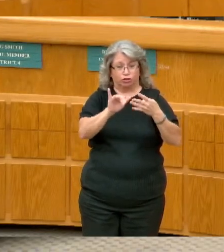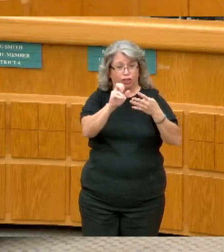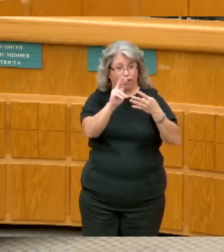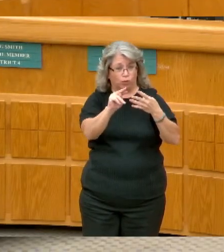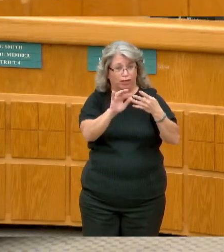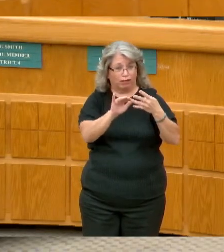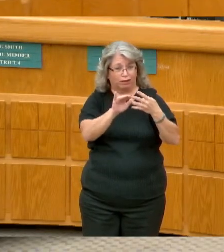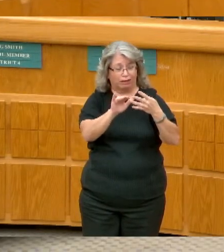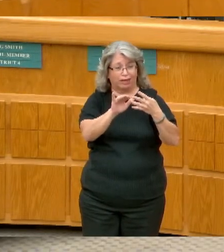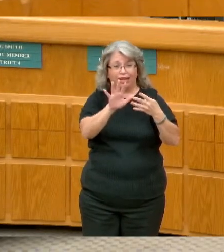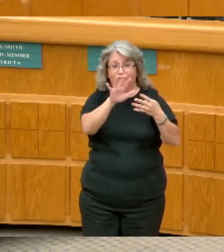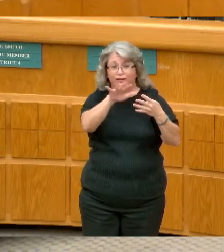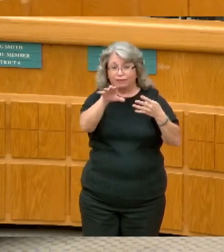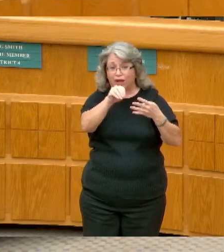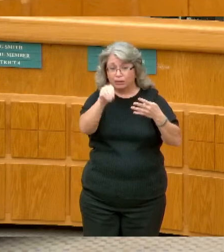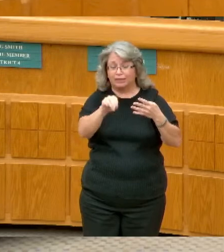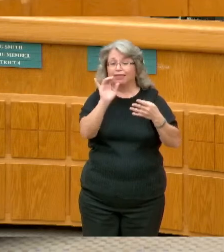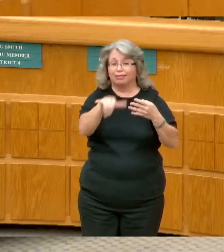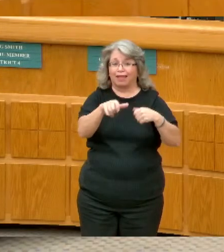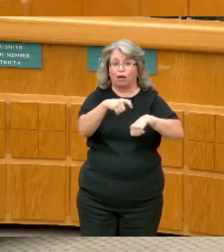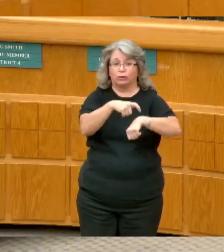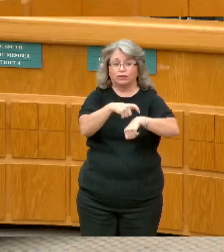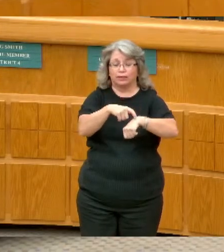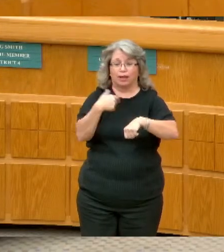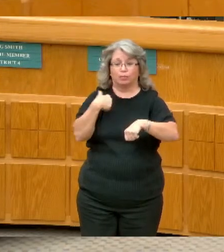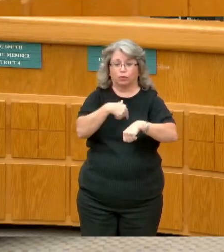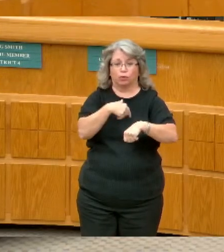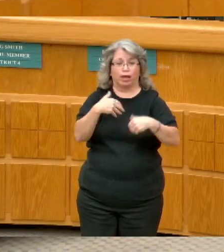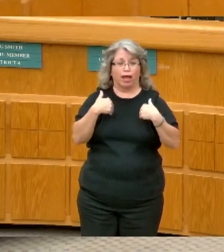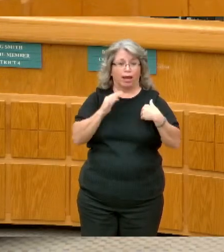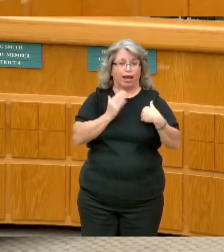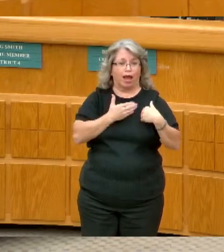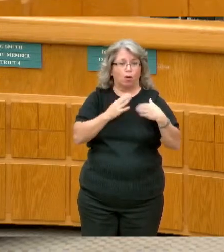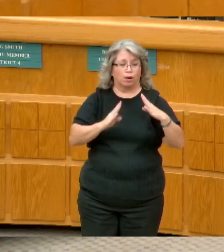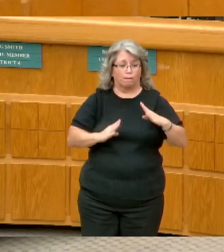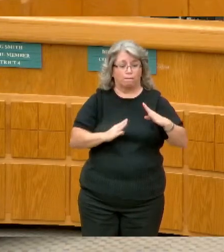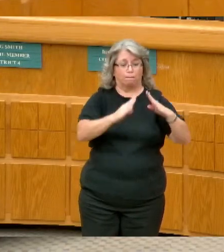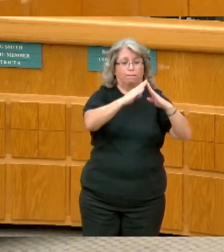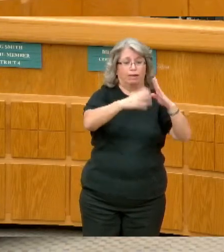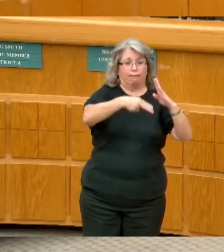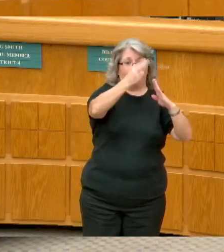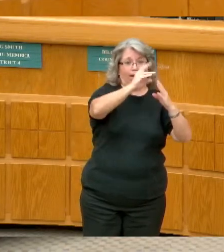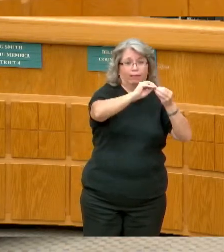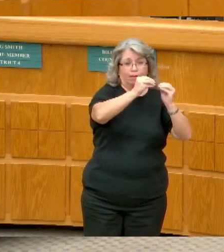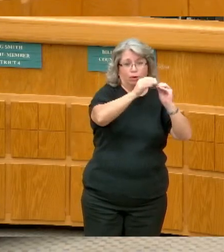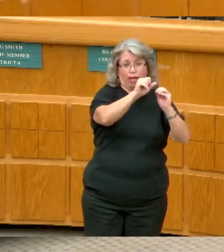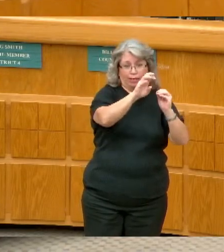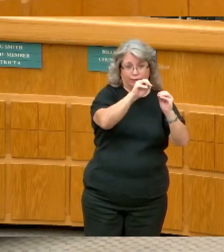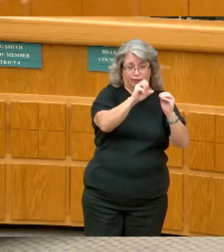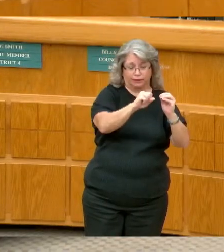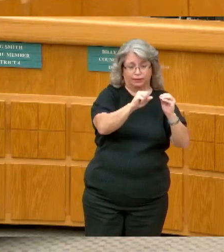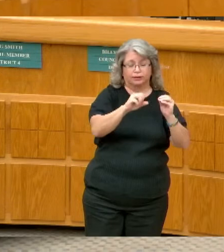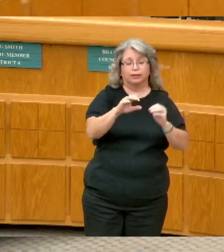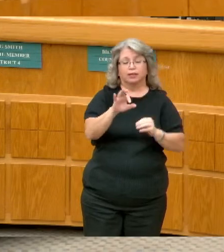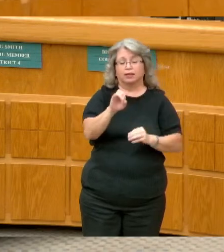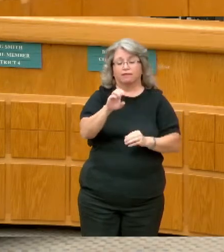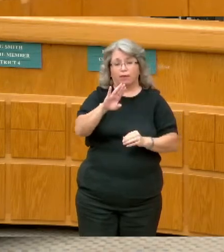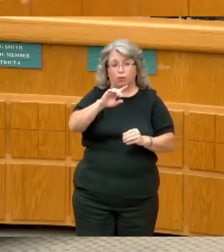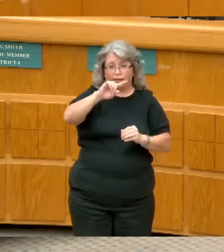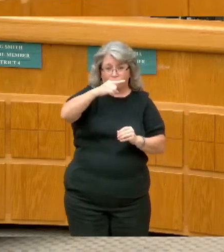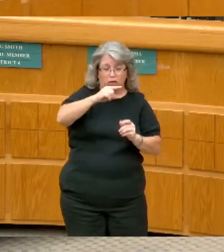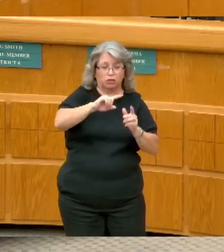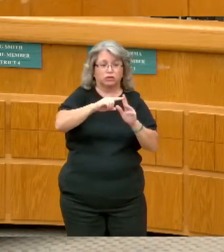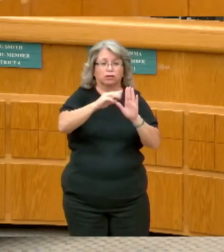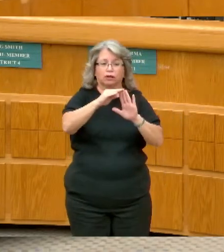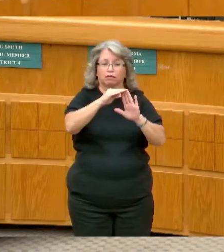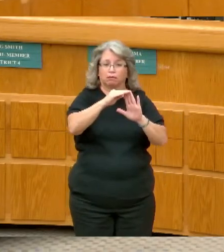and that was about the time that we were having our peak number of cases. And then February 1st, it started dropping down to